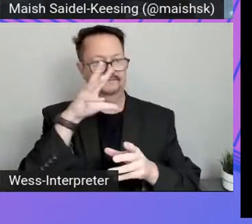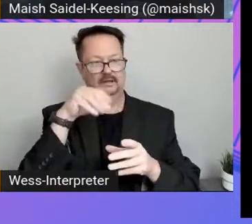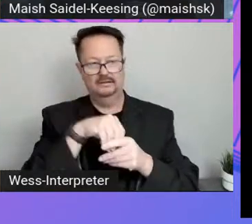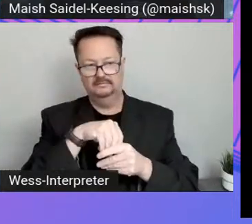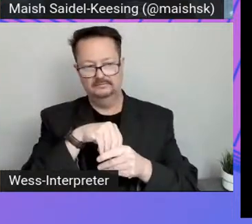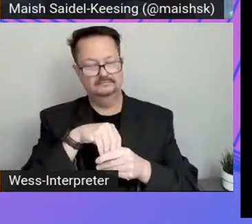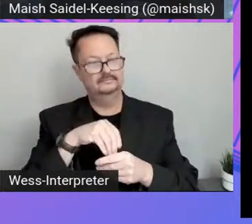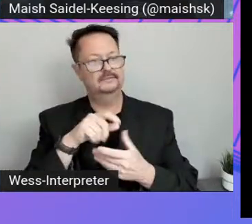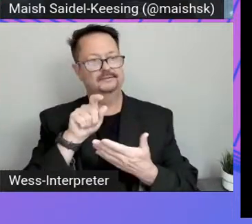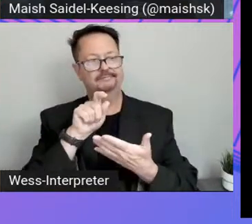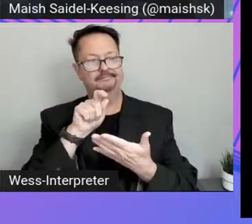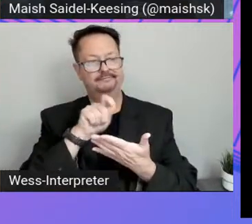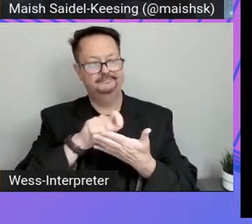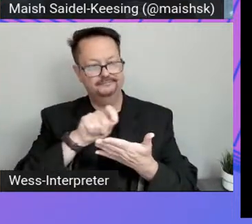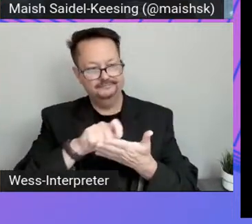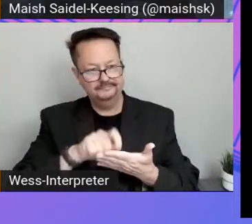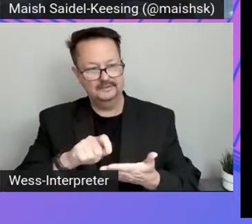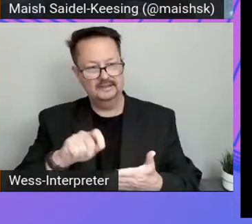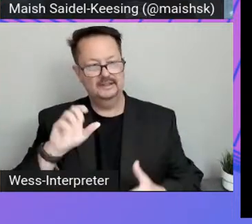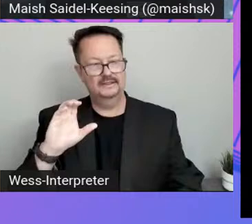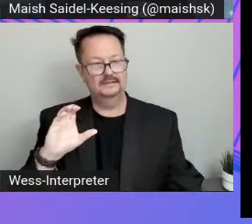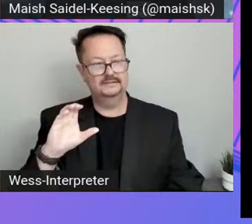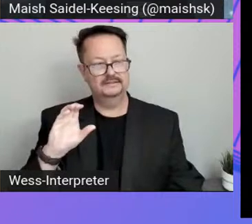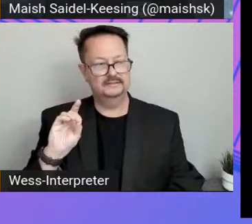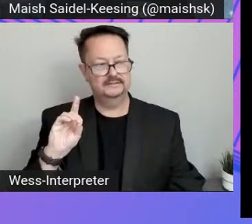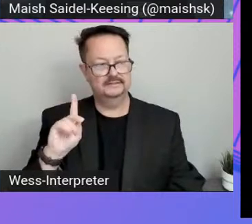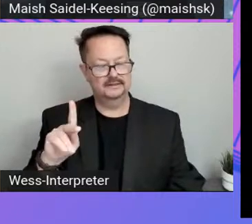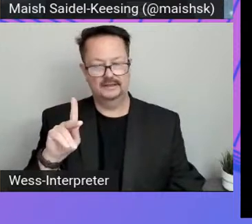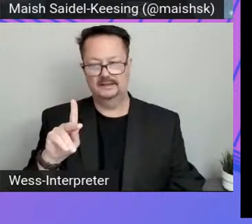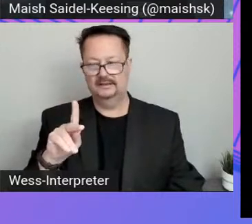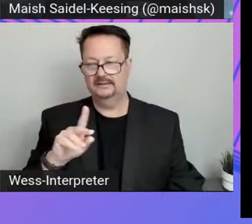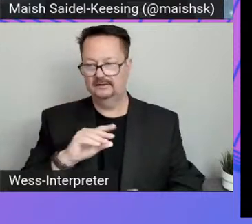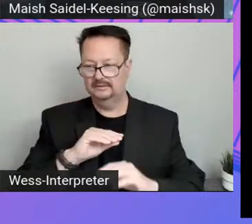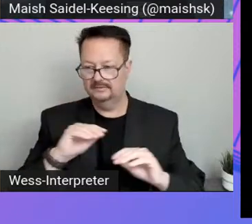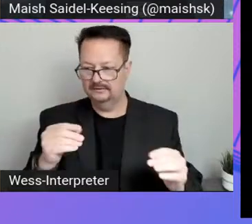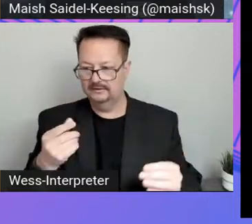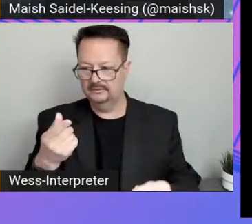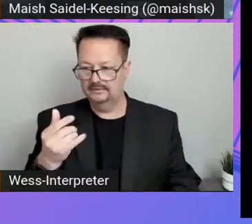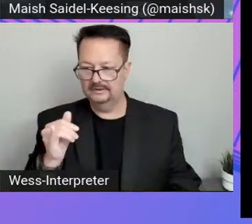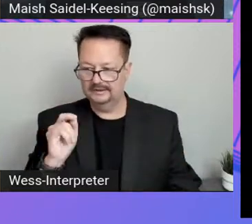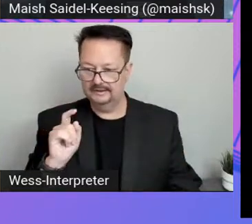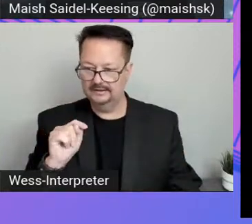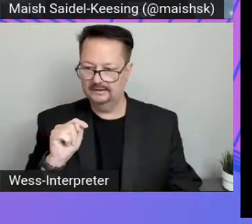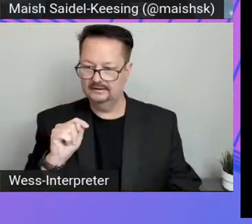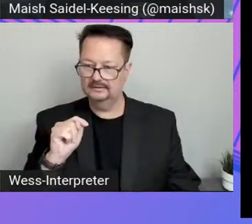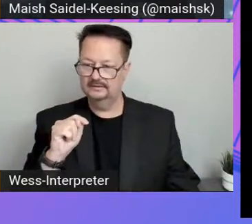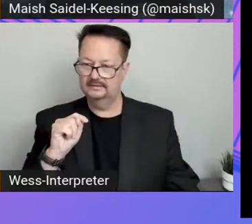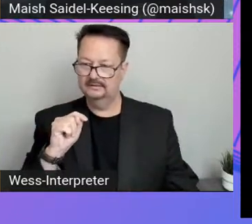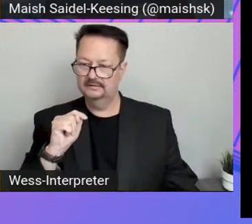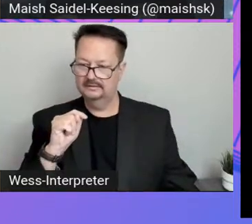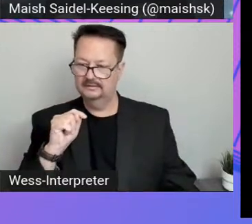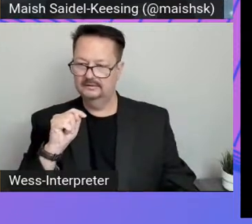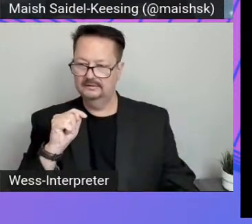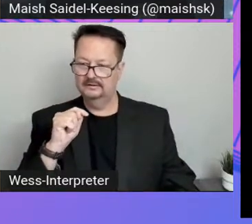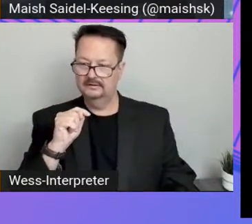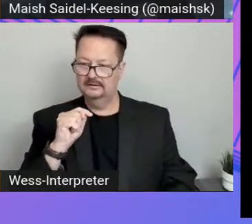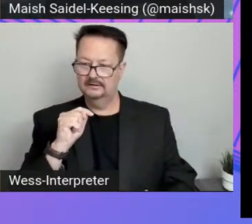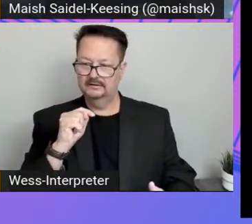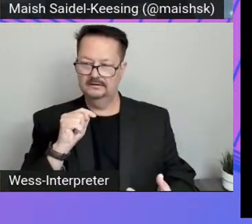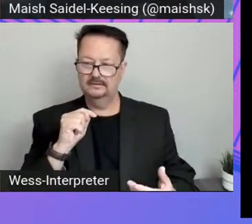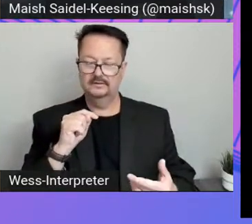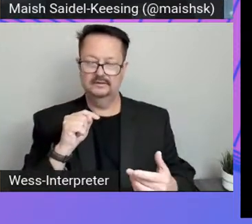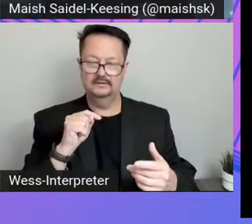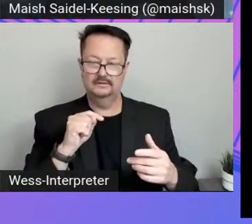code locally, and I'm doing a CDK deploy. No Git commits necessary, no pipelines. That's just very fast feedback. We wanted to get that